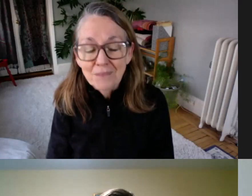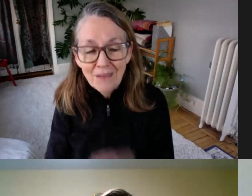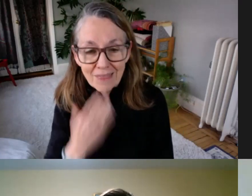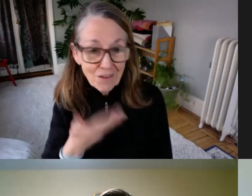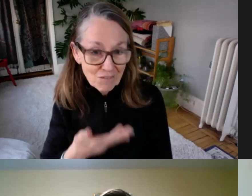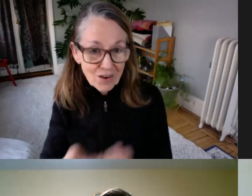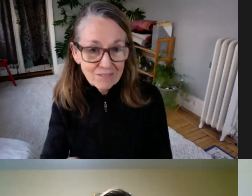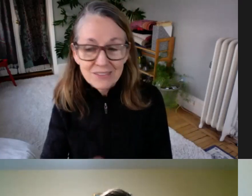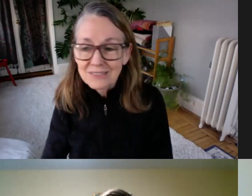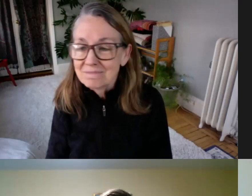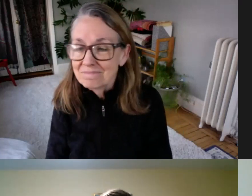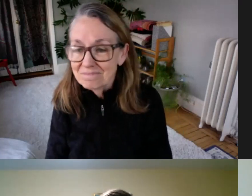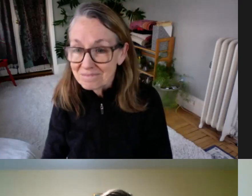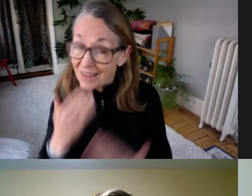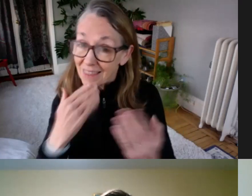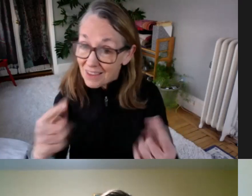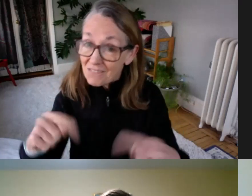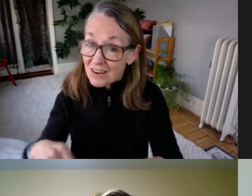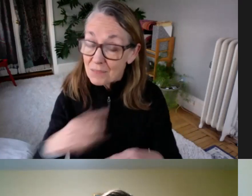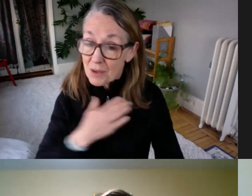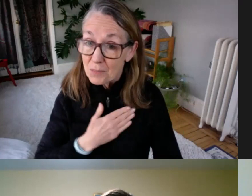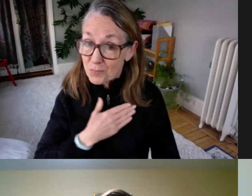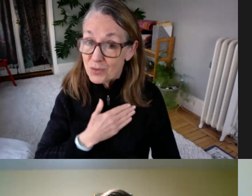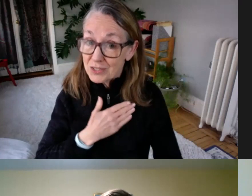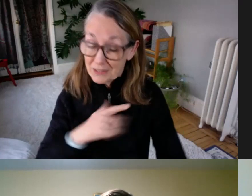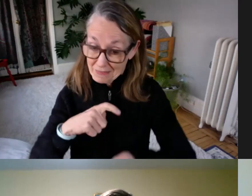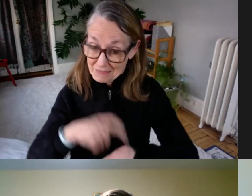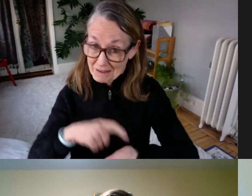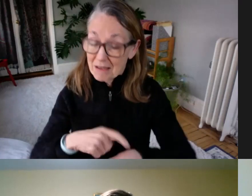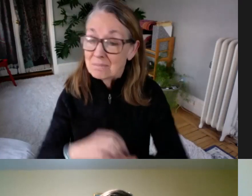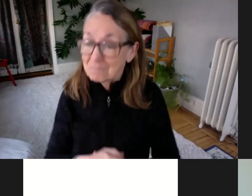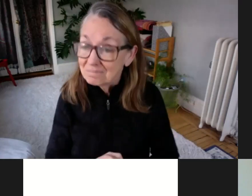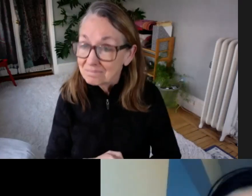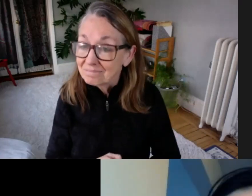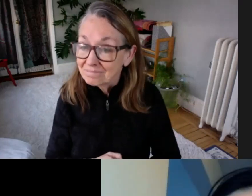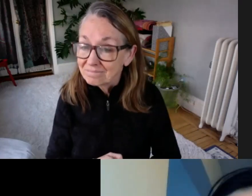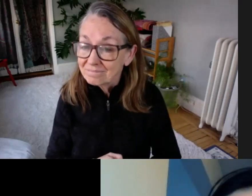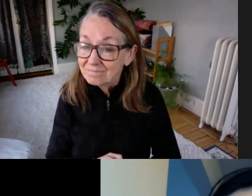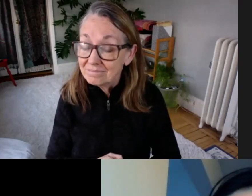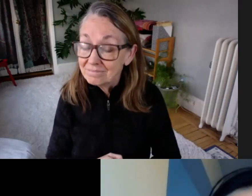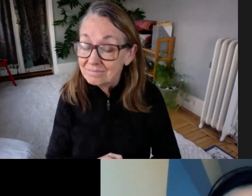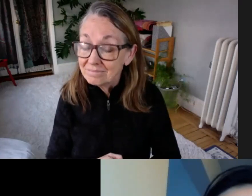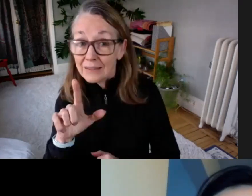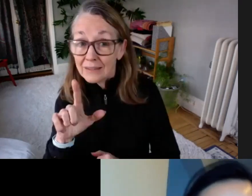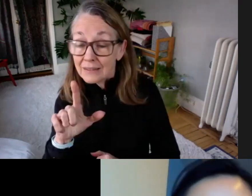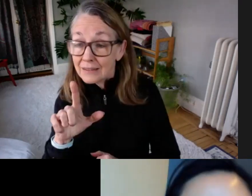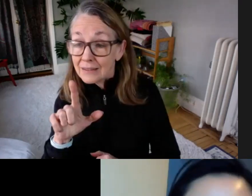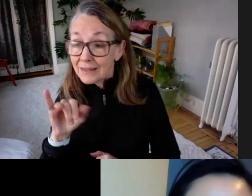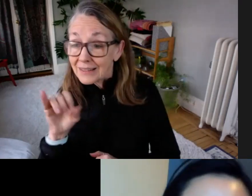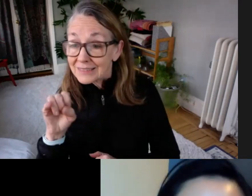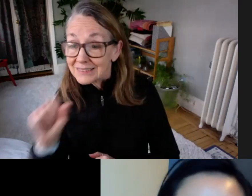Awesome. Thank you for coming today. I really appreciate you taking time out of your day. Of course. And then Rita? how are you?